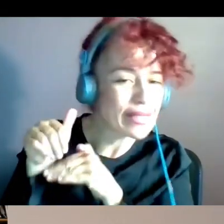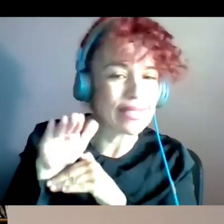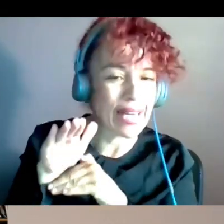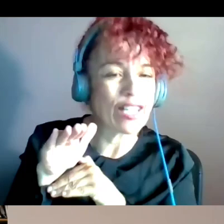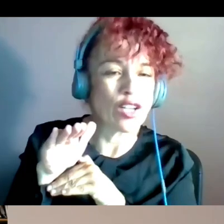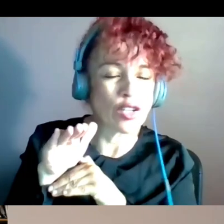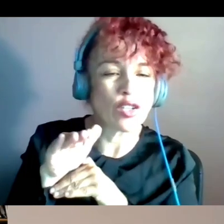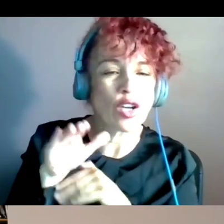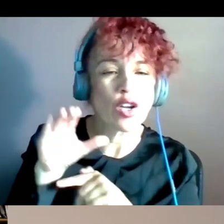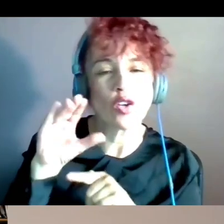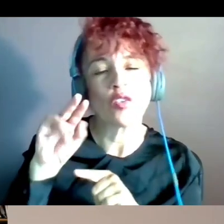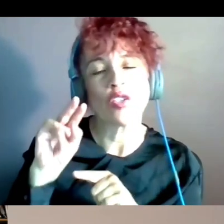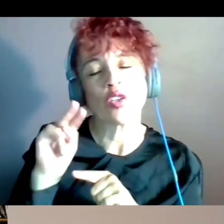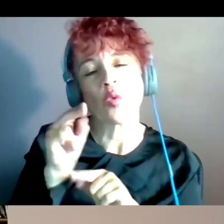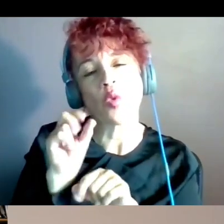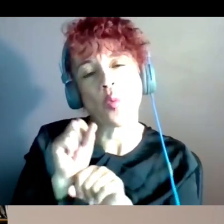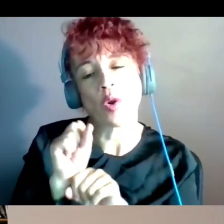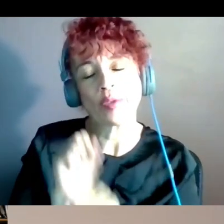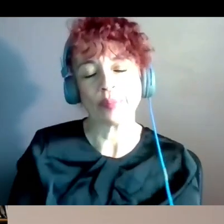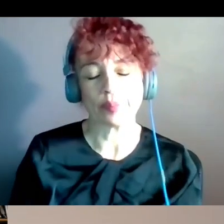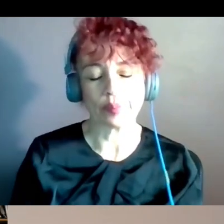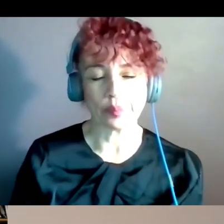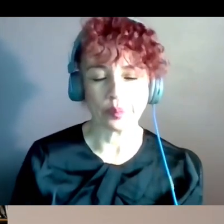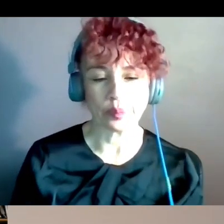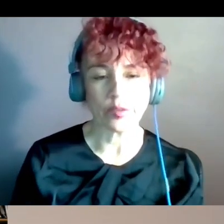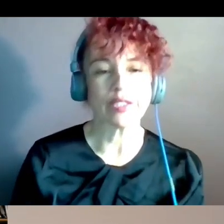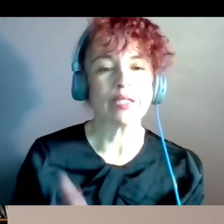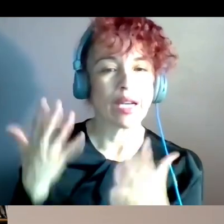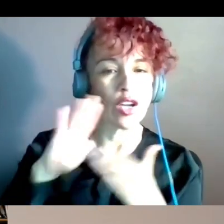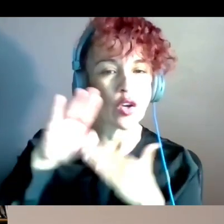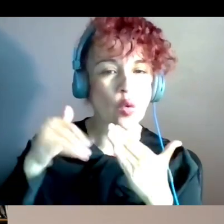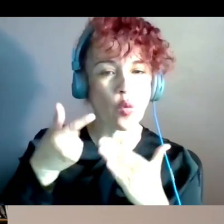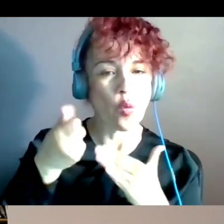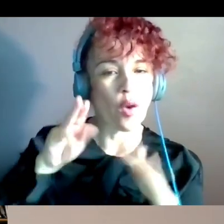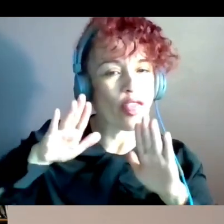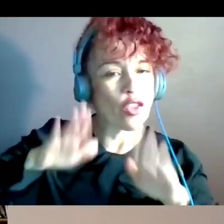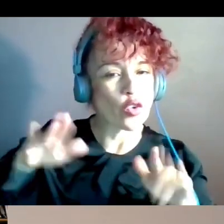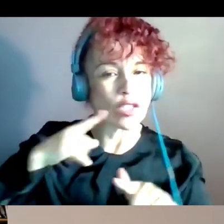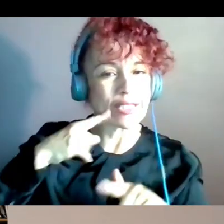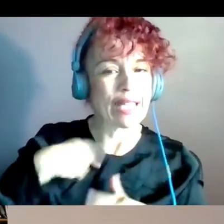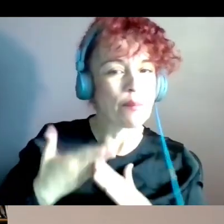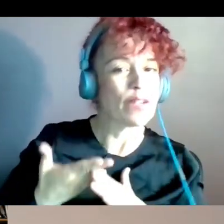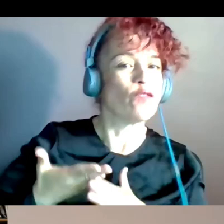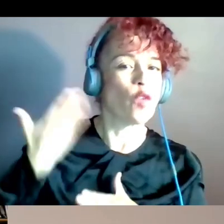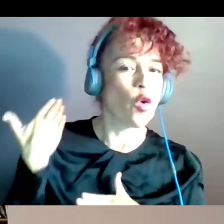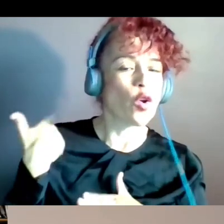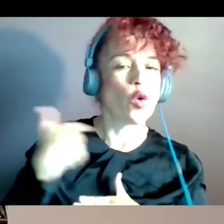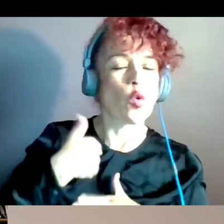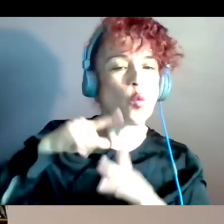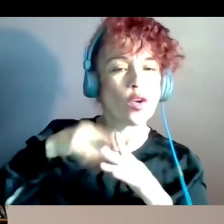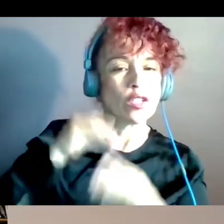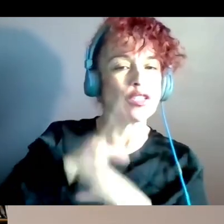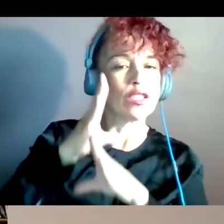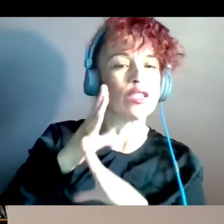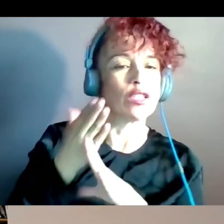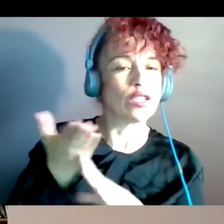to get the look I wanted to achieve. So you've done them with all your grandchildren, like you were saying before we started recording.